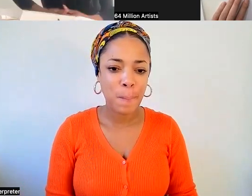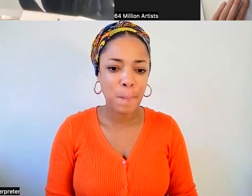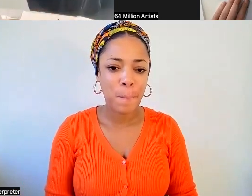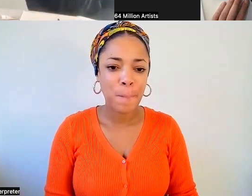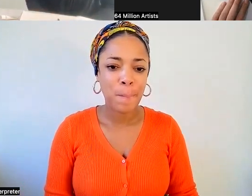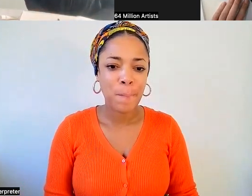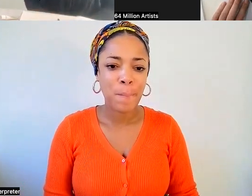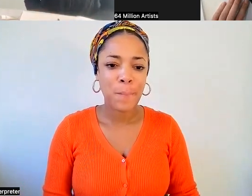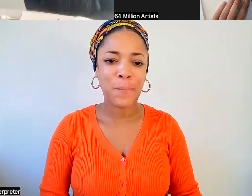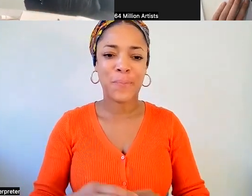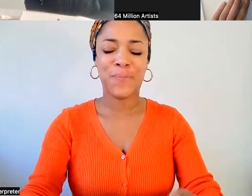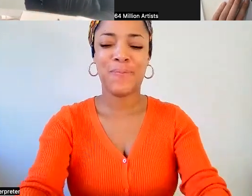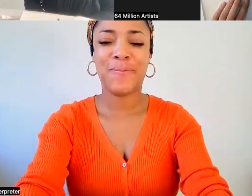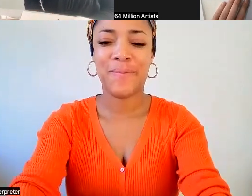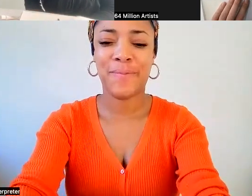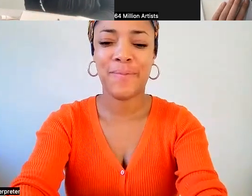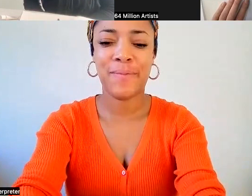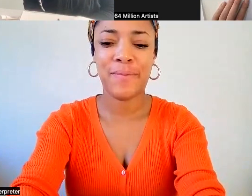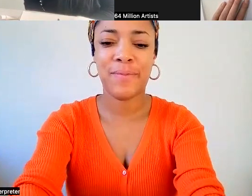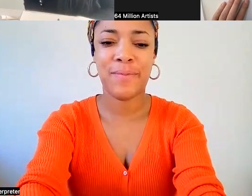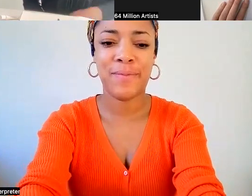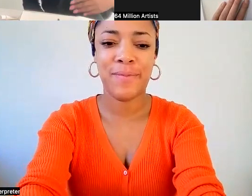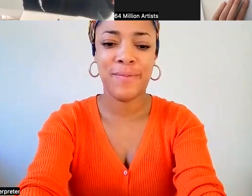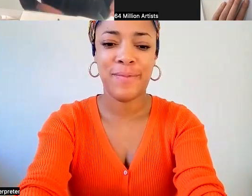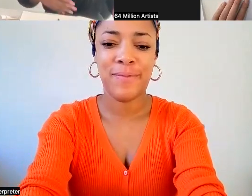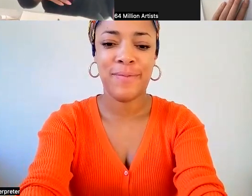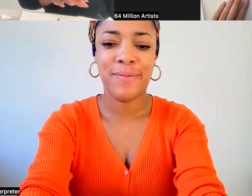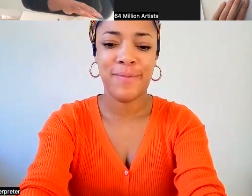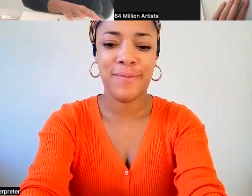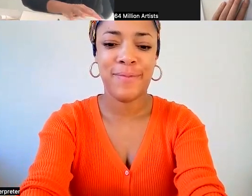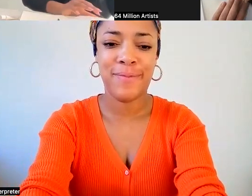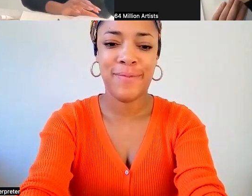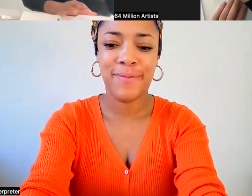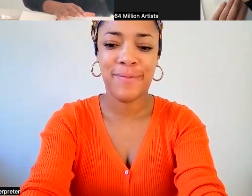And then we want the chorus again. Can't sleep, won't sleep.